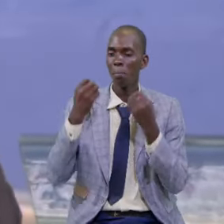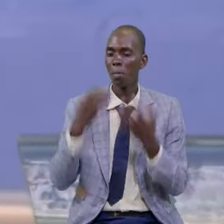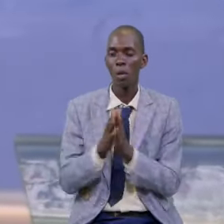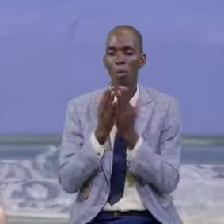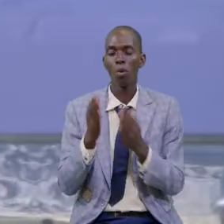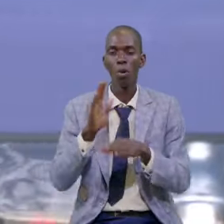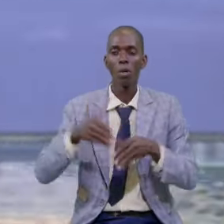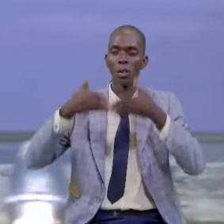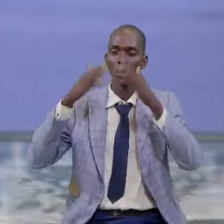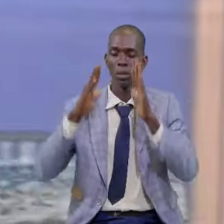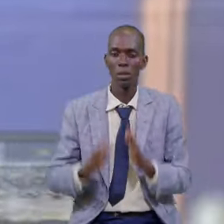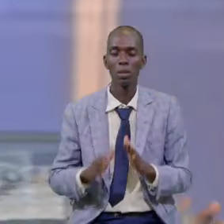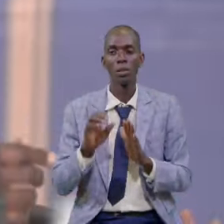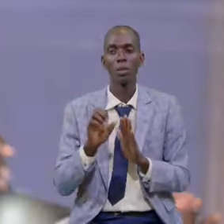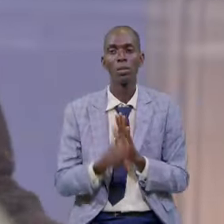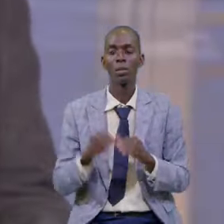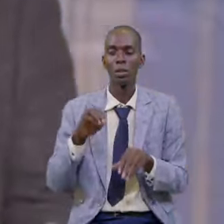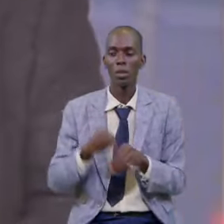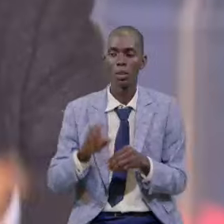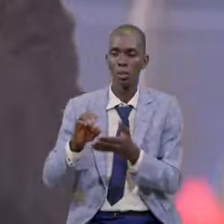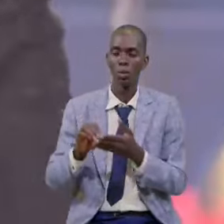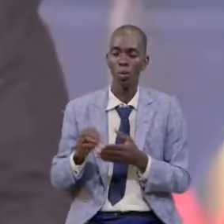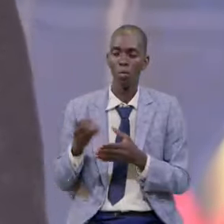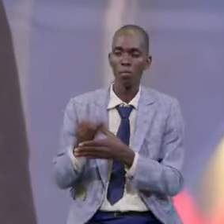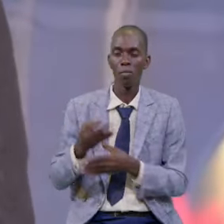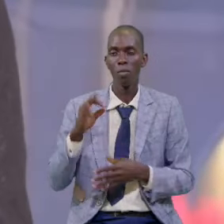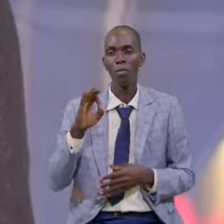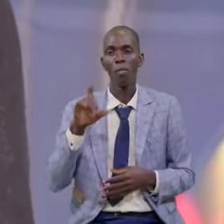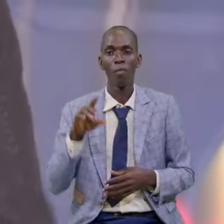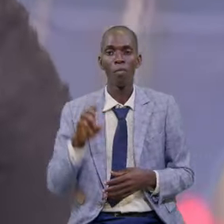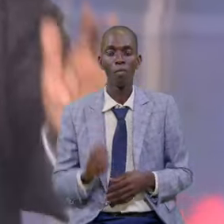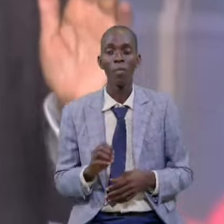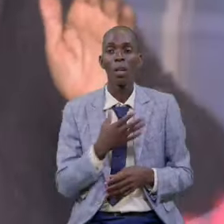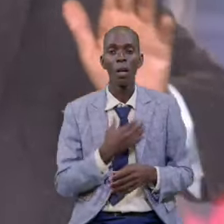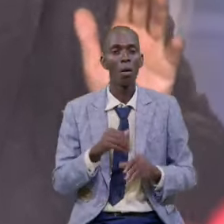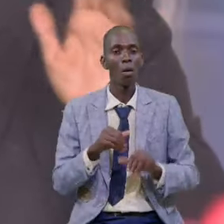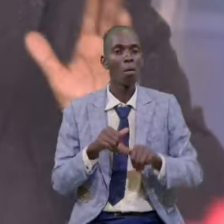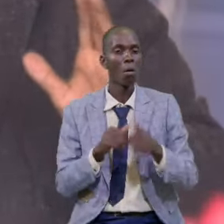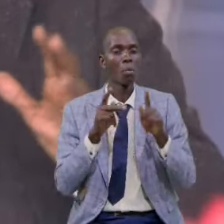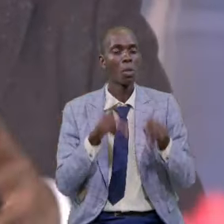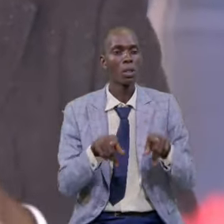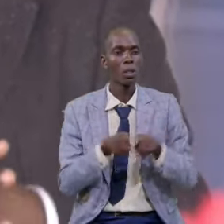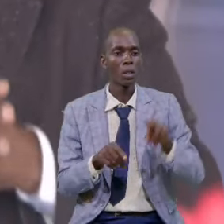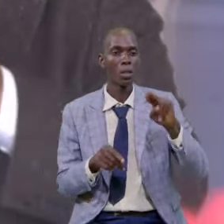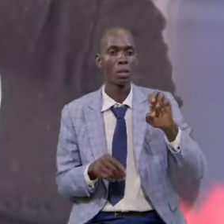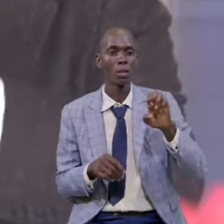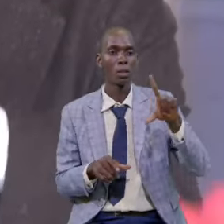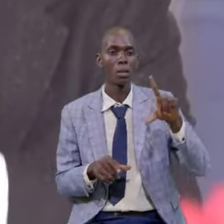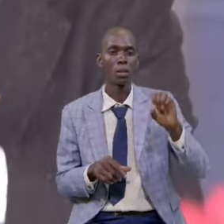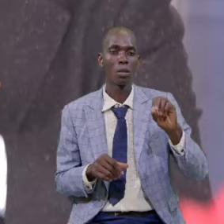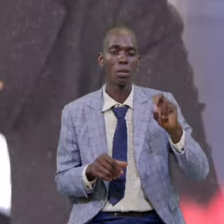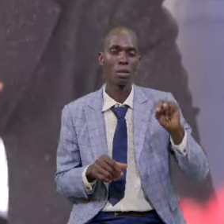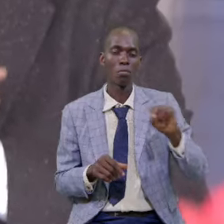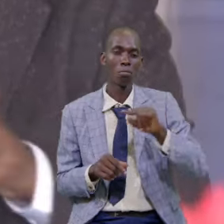And then we've heard of people like Nelson Mandela. Again, is another